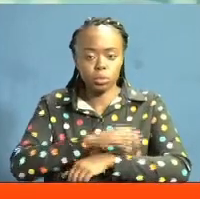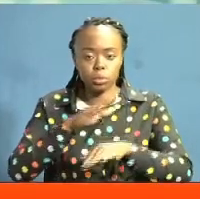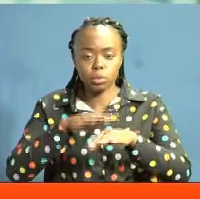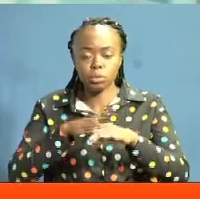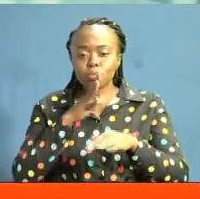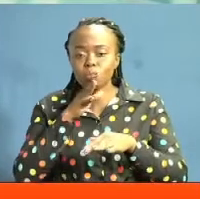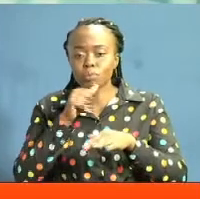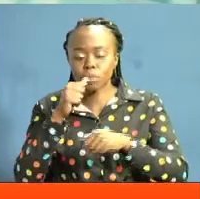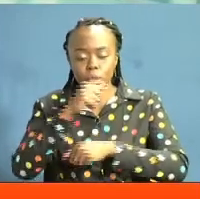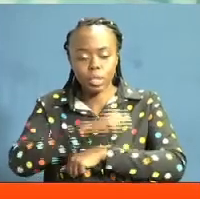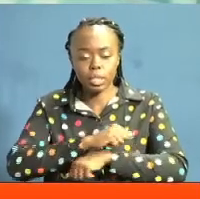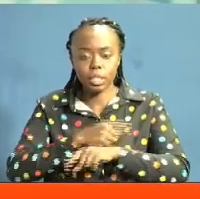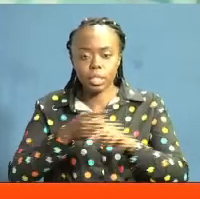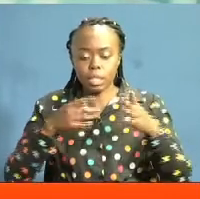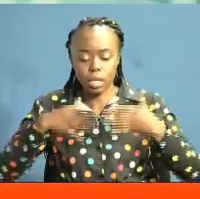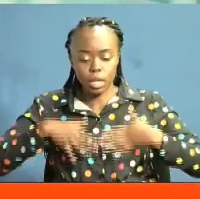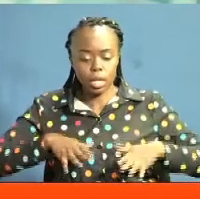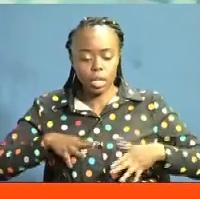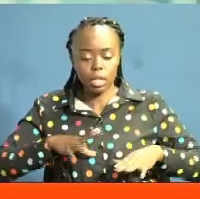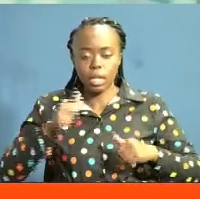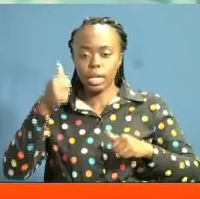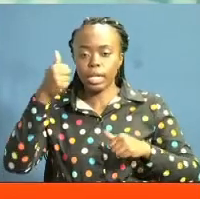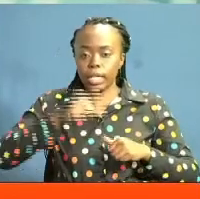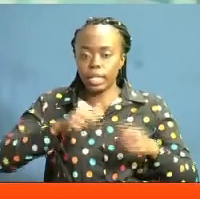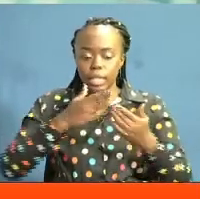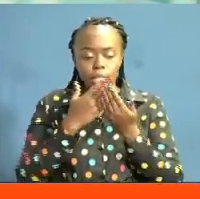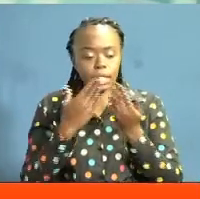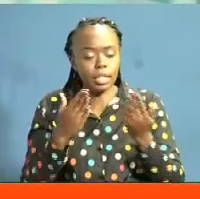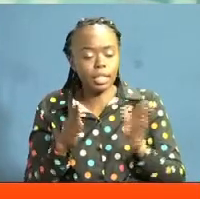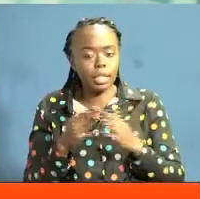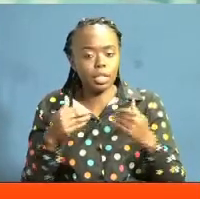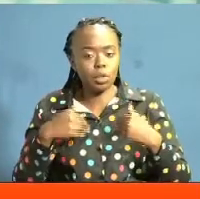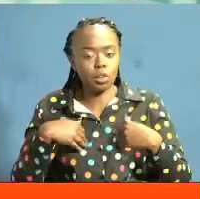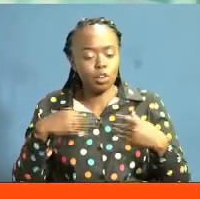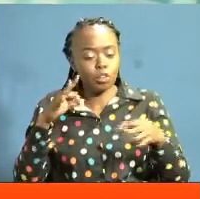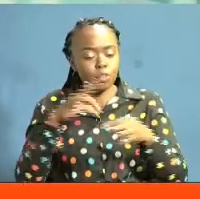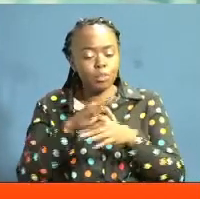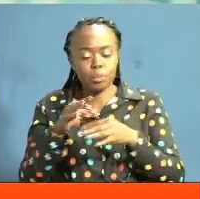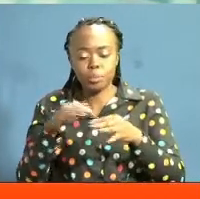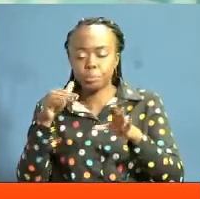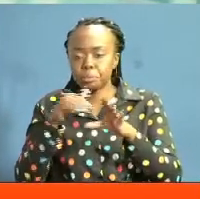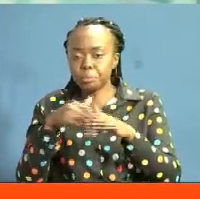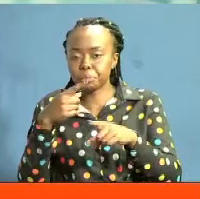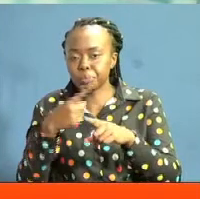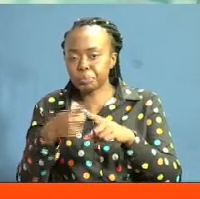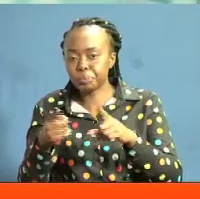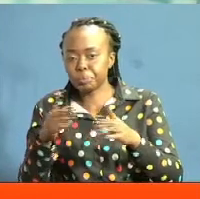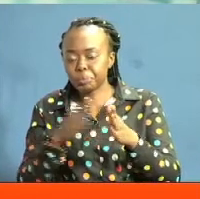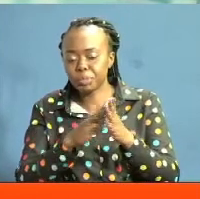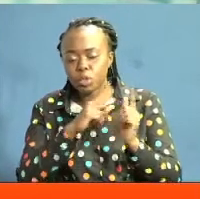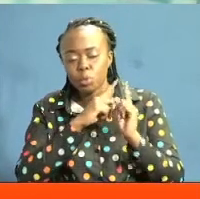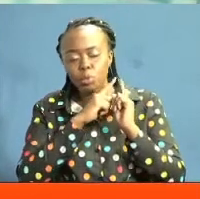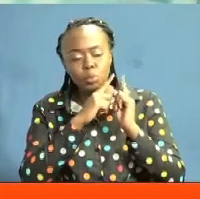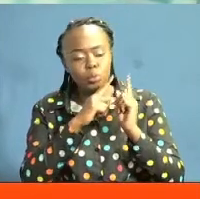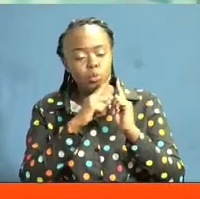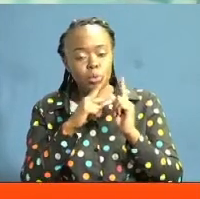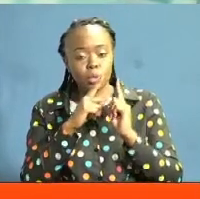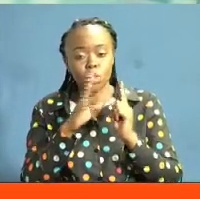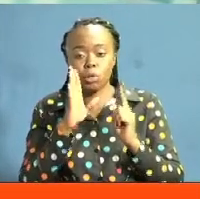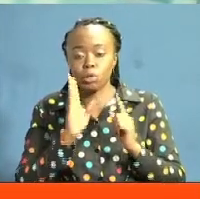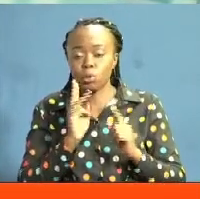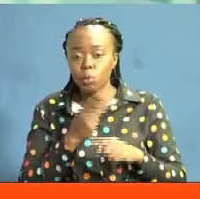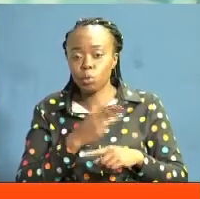By the way, you know, a teenager will do anything to fit in. But I want to throw a caution there. Mm-hmm. We were